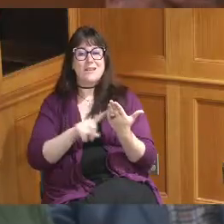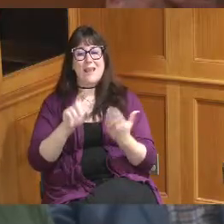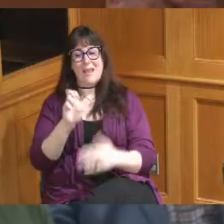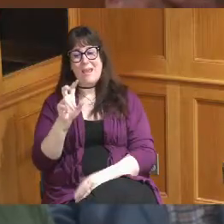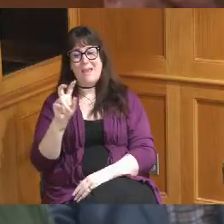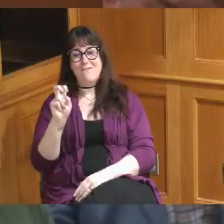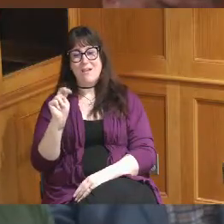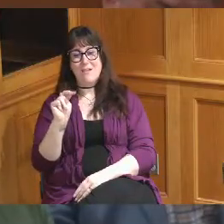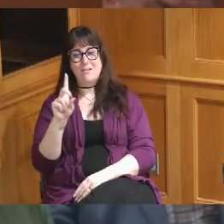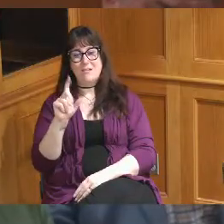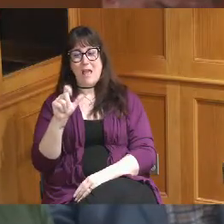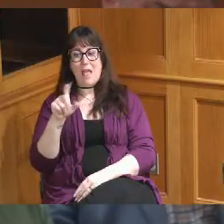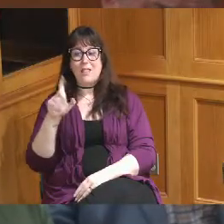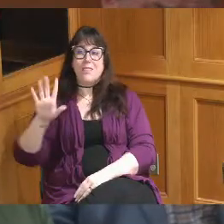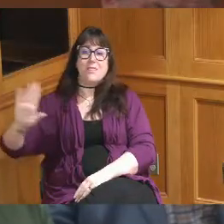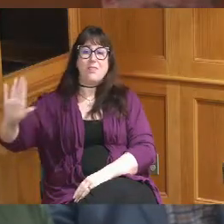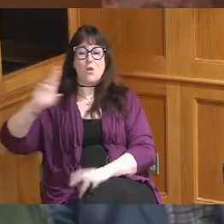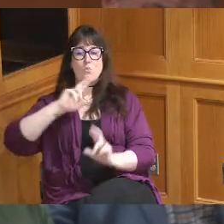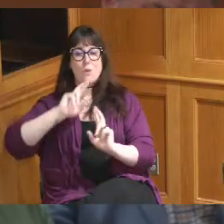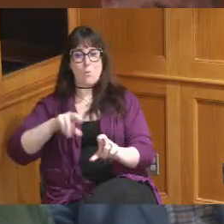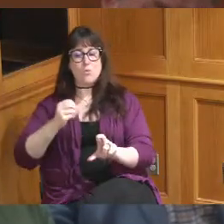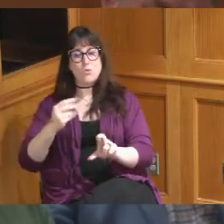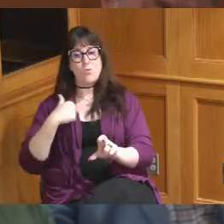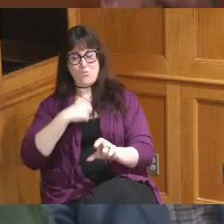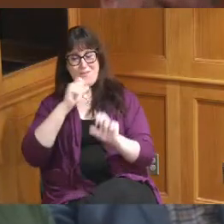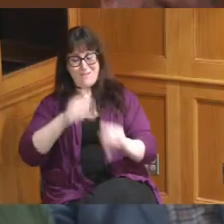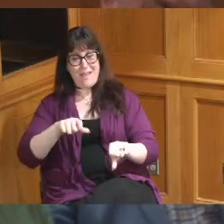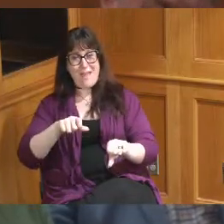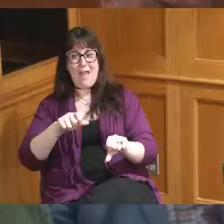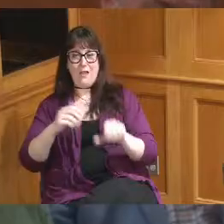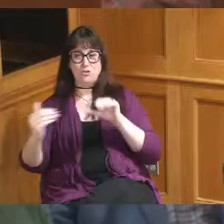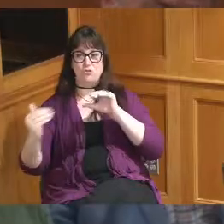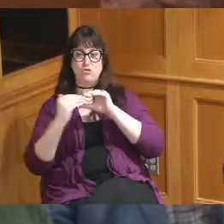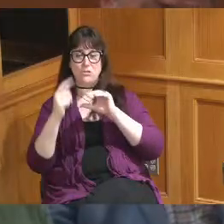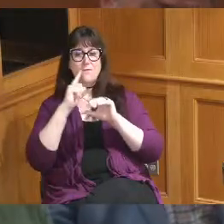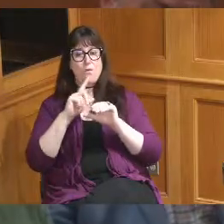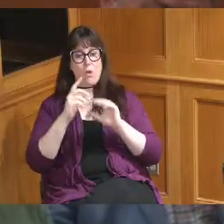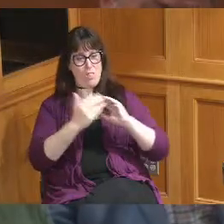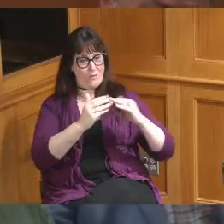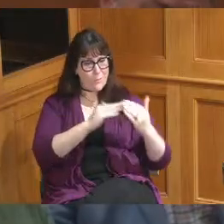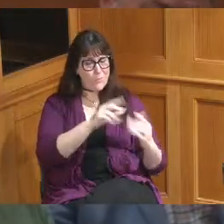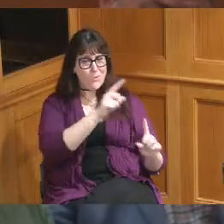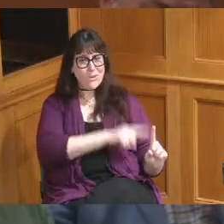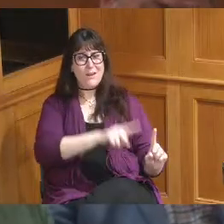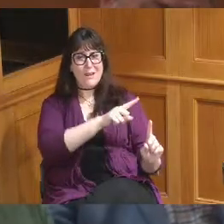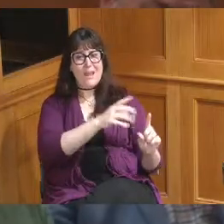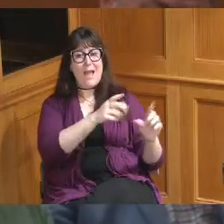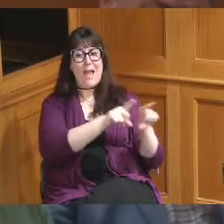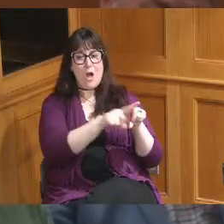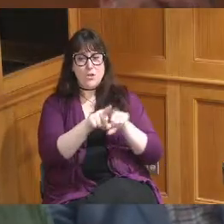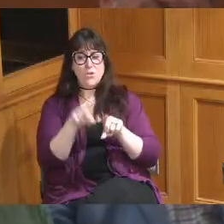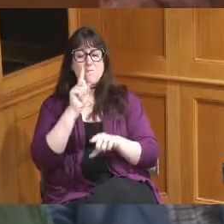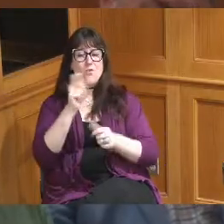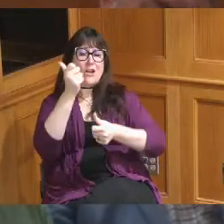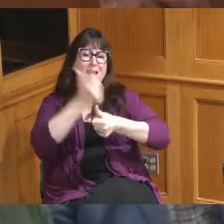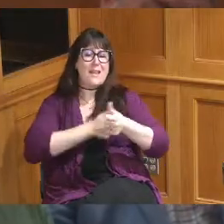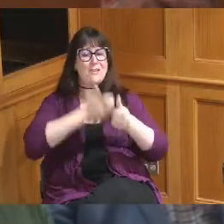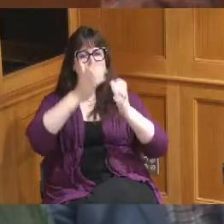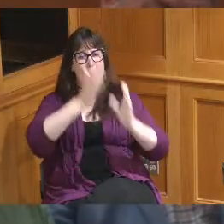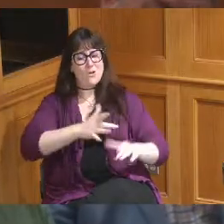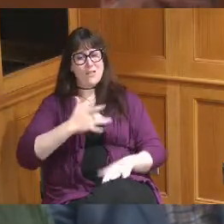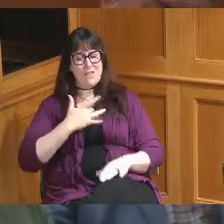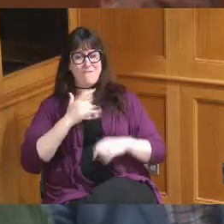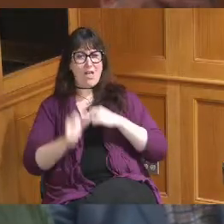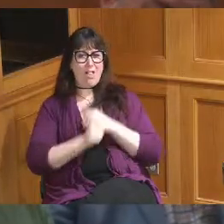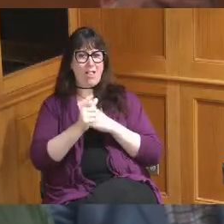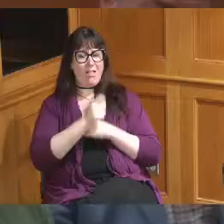appeal it so that we can be able to get justice for our community and also for every person that felt threatened